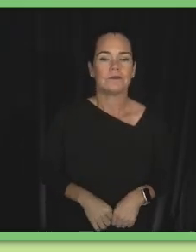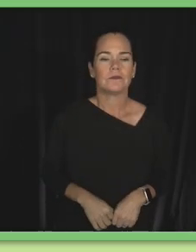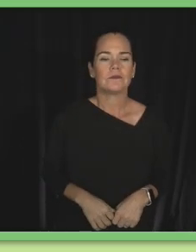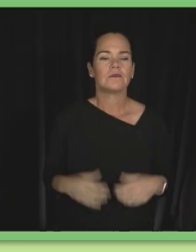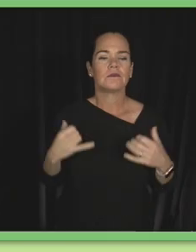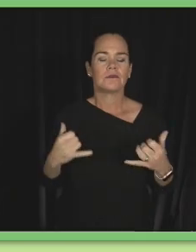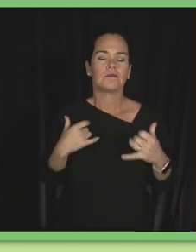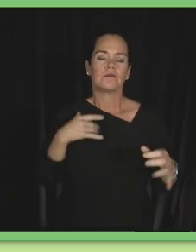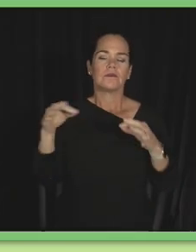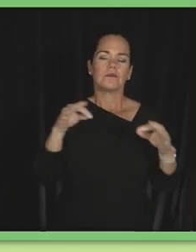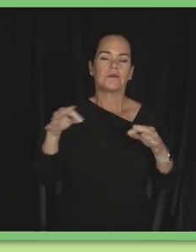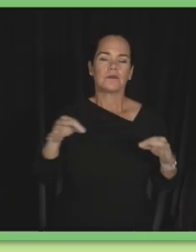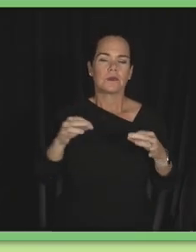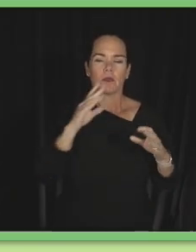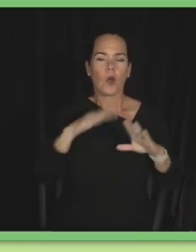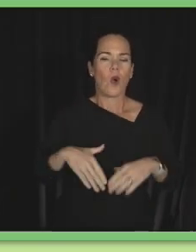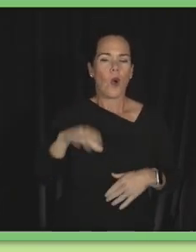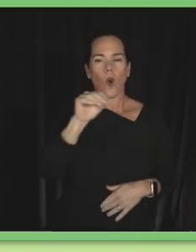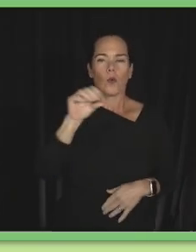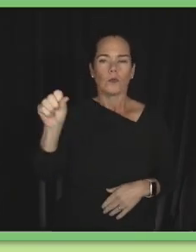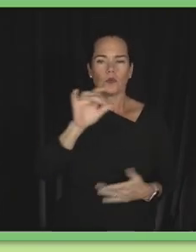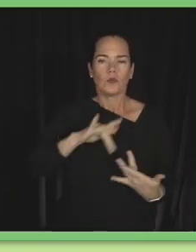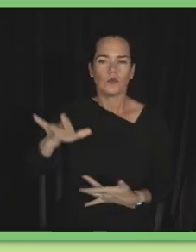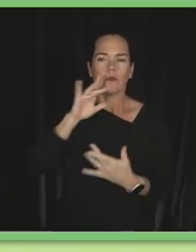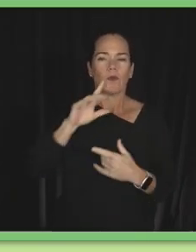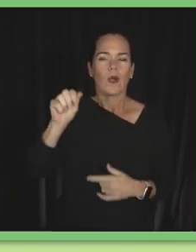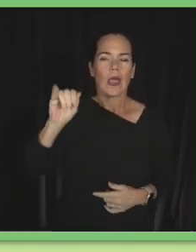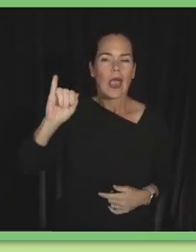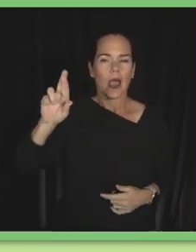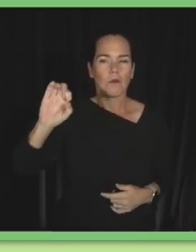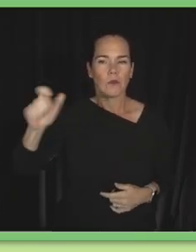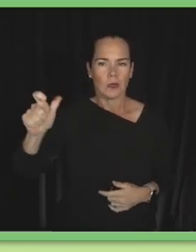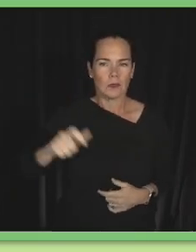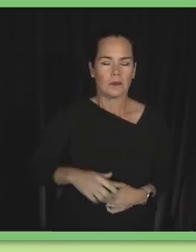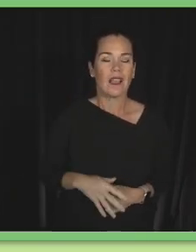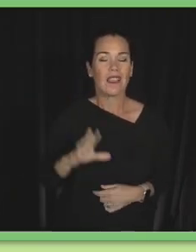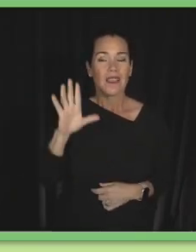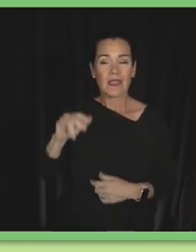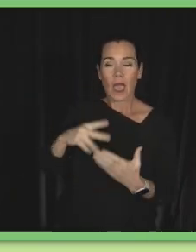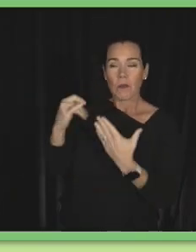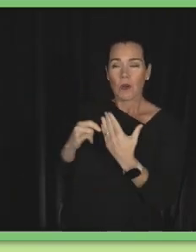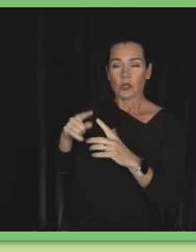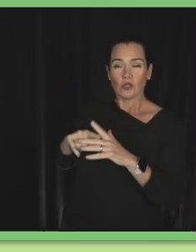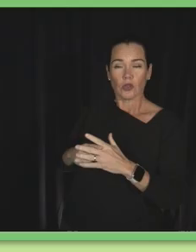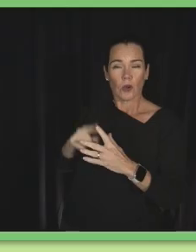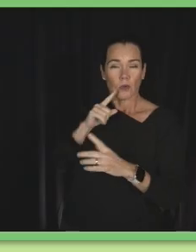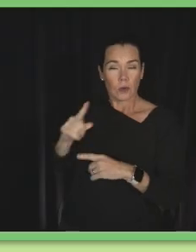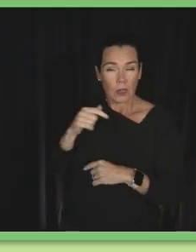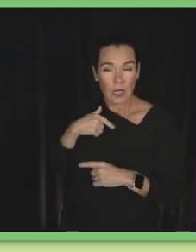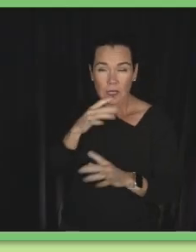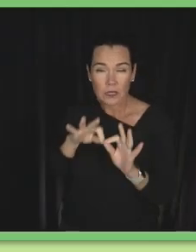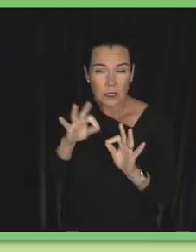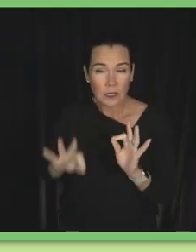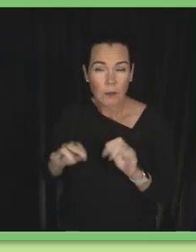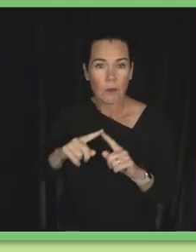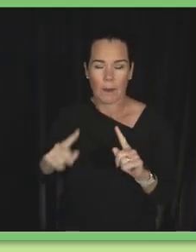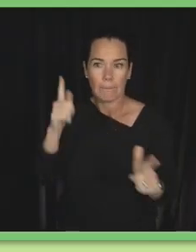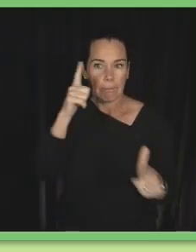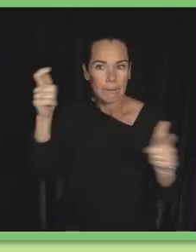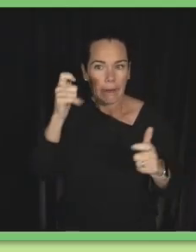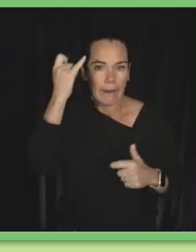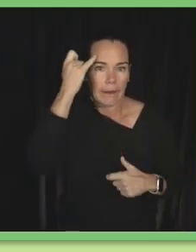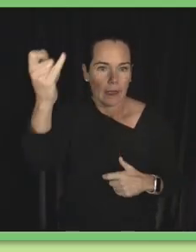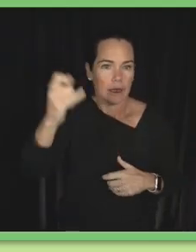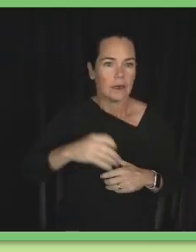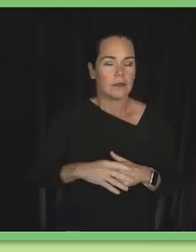AI Bricks, a project born from one simple but ambitious idea. Can we